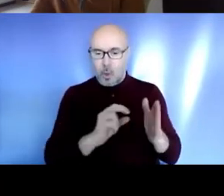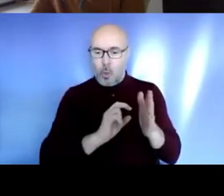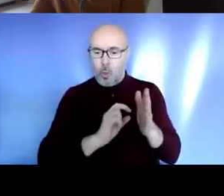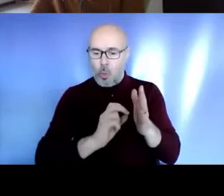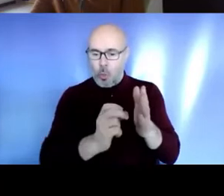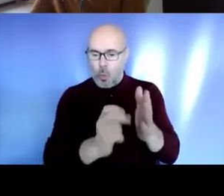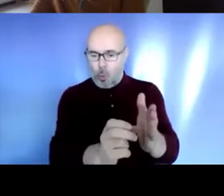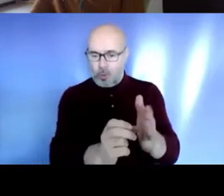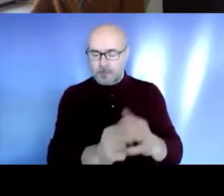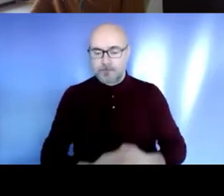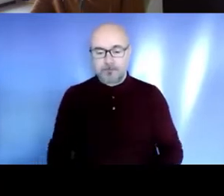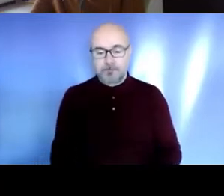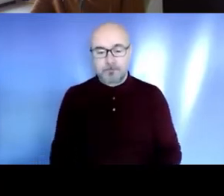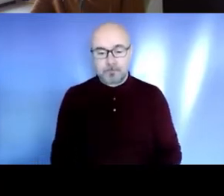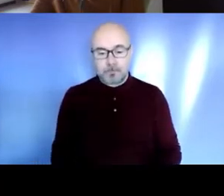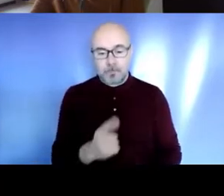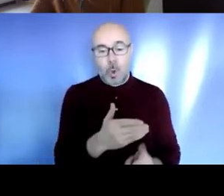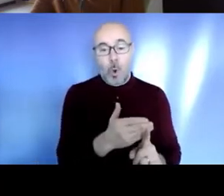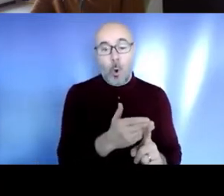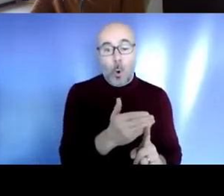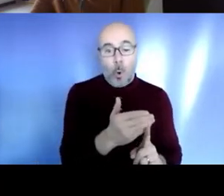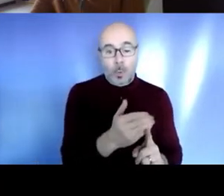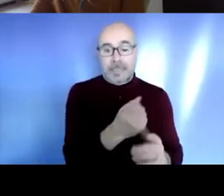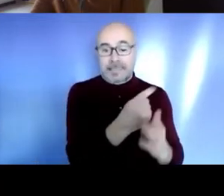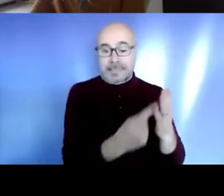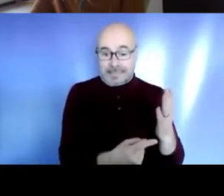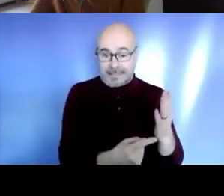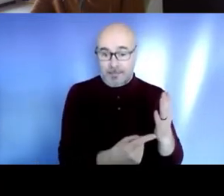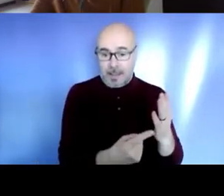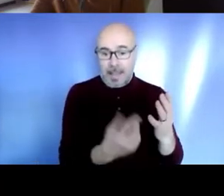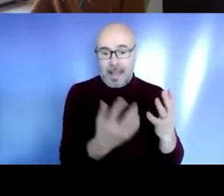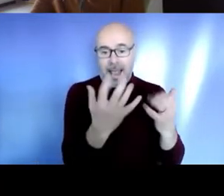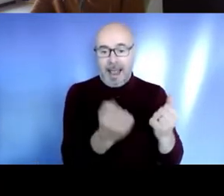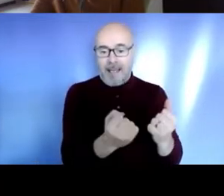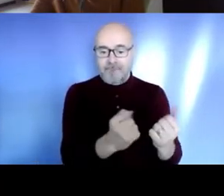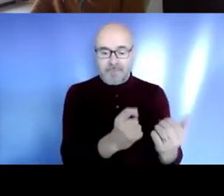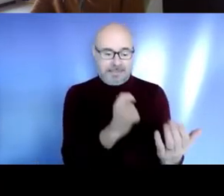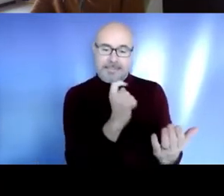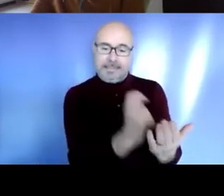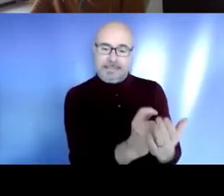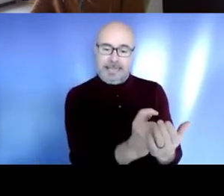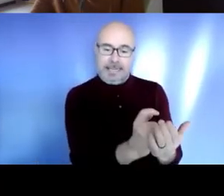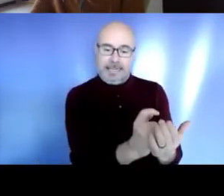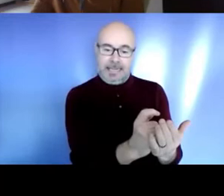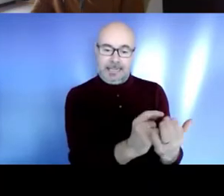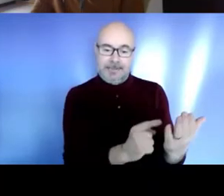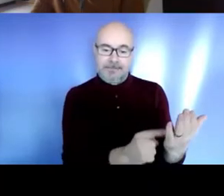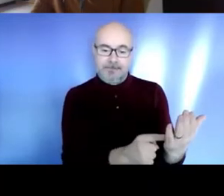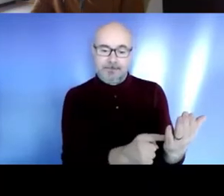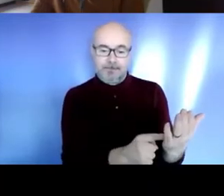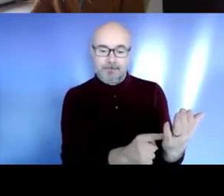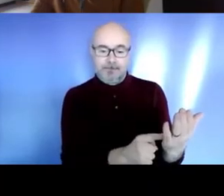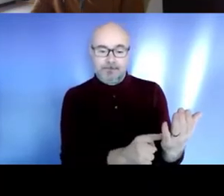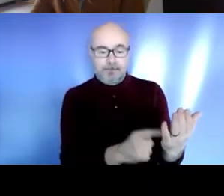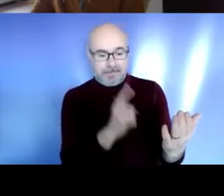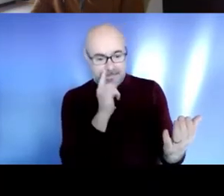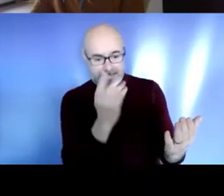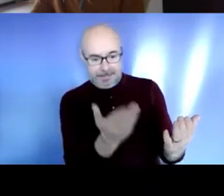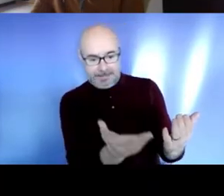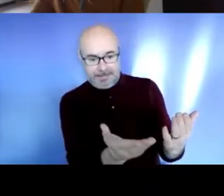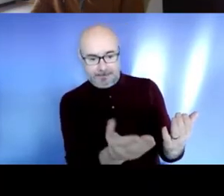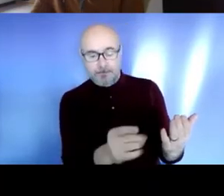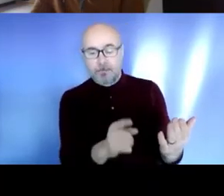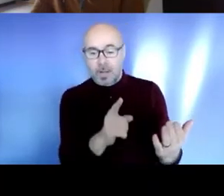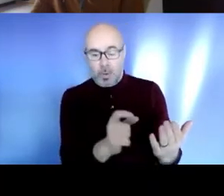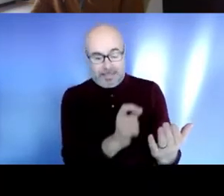All older and disabled people cards have the orange C logo on them. If there's an entitlement to